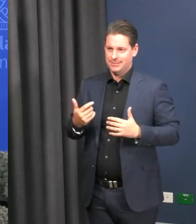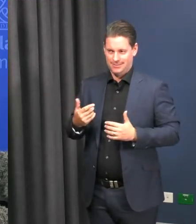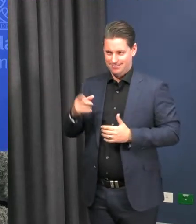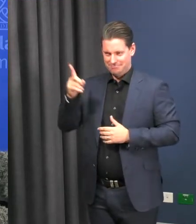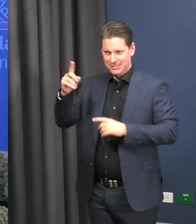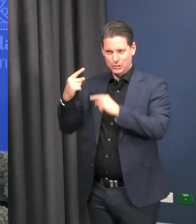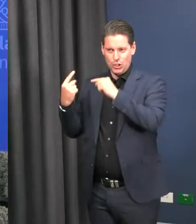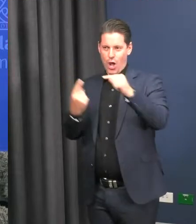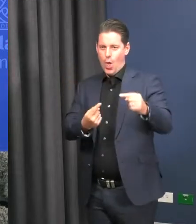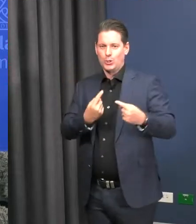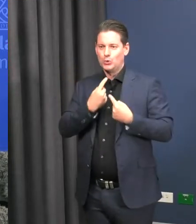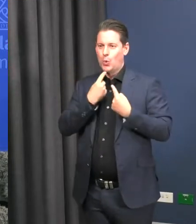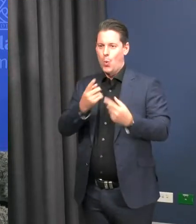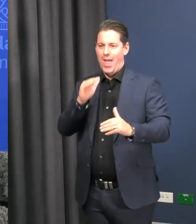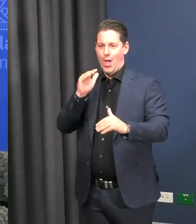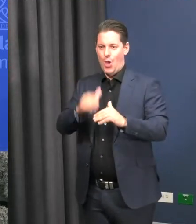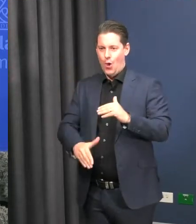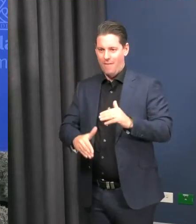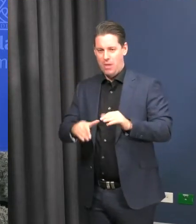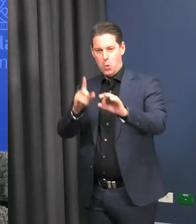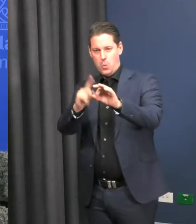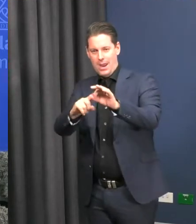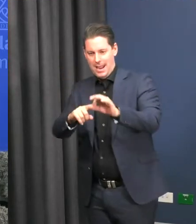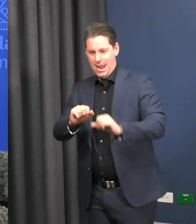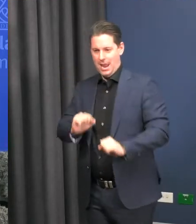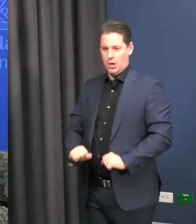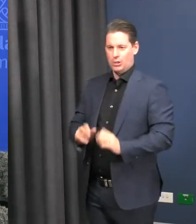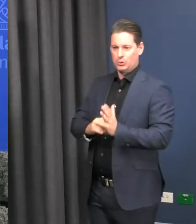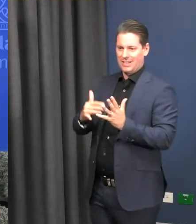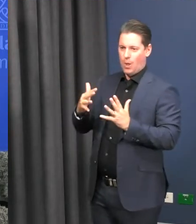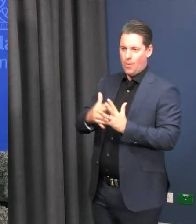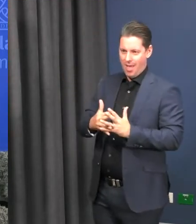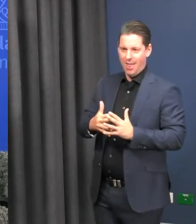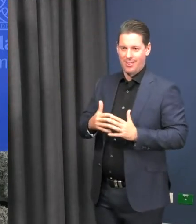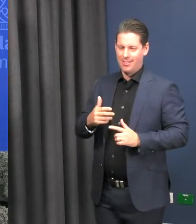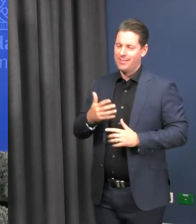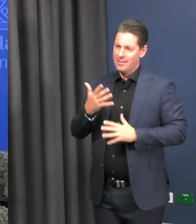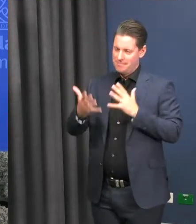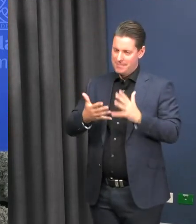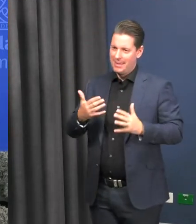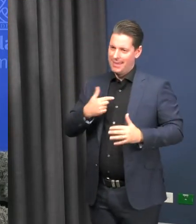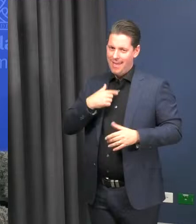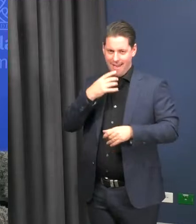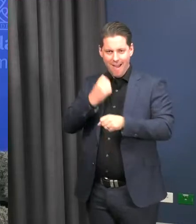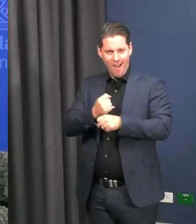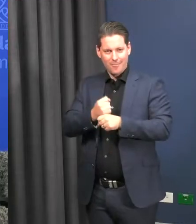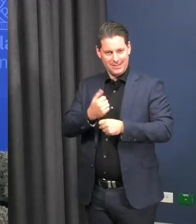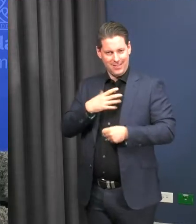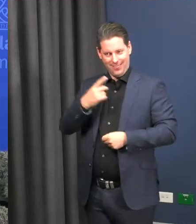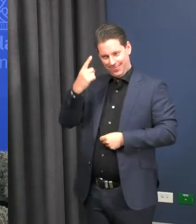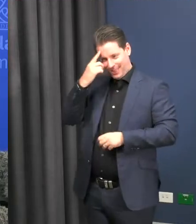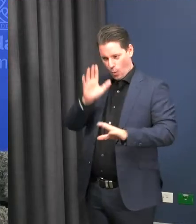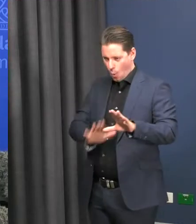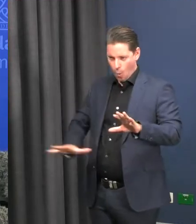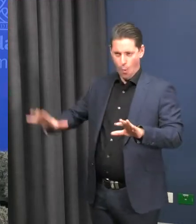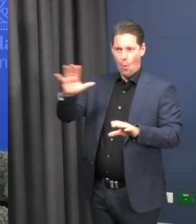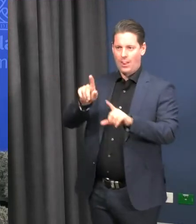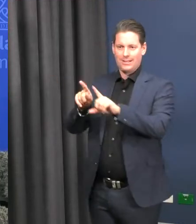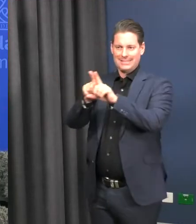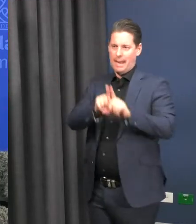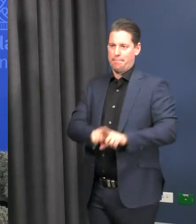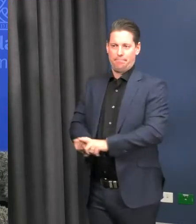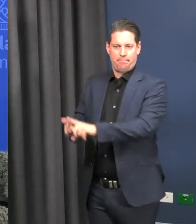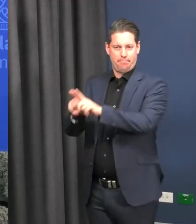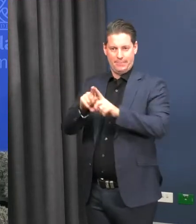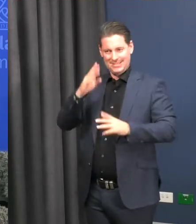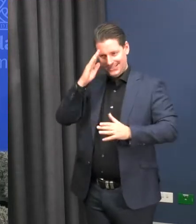cyclone, and it certainly shouldn't be recognised by government's responses. And to assure people as well, there's been New South